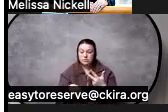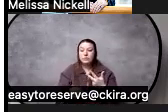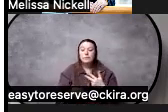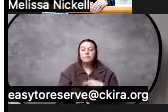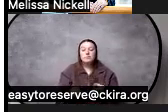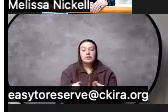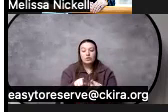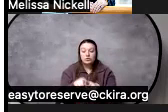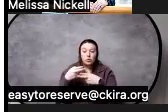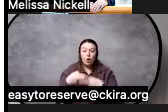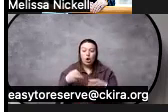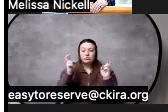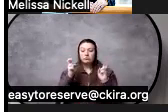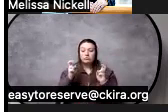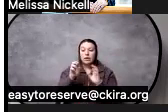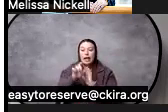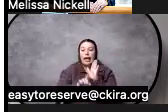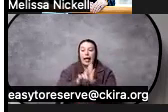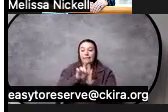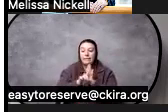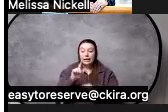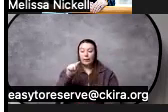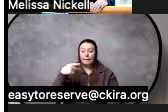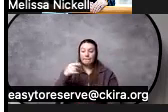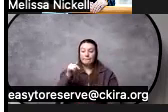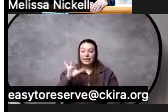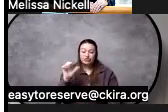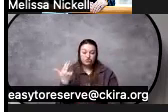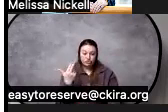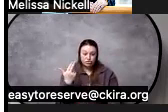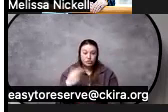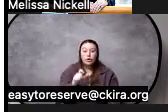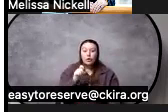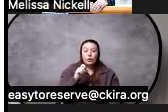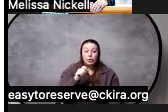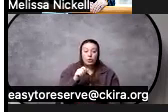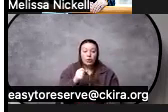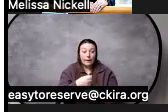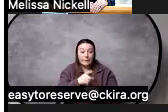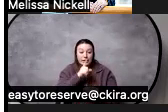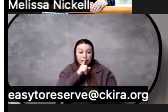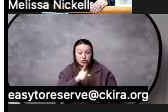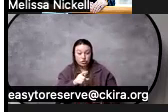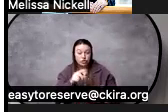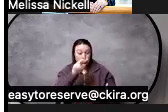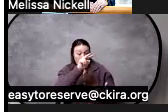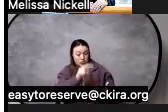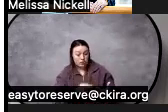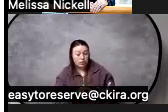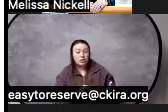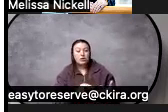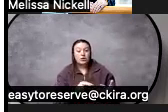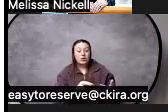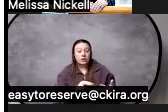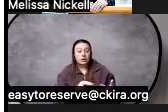at your poster, the people aren't just looking at it, but you're also speaking and you're providing this elevator pitch. Your aim is to get